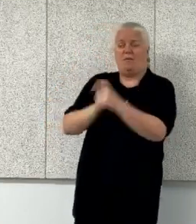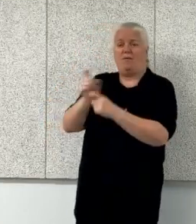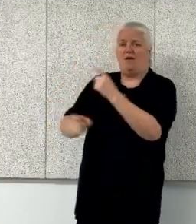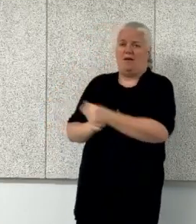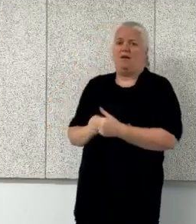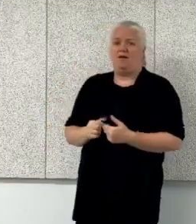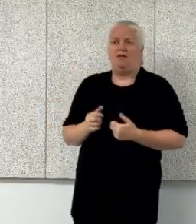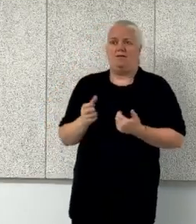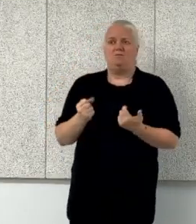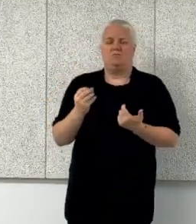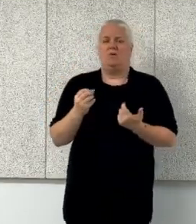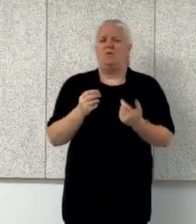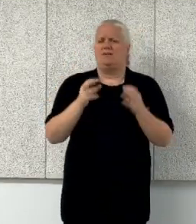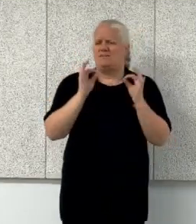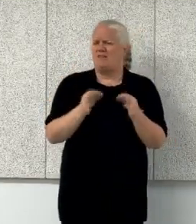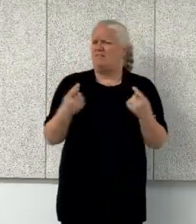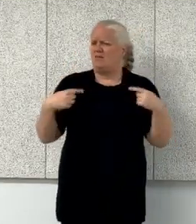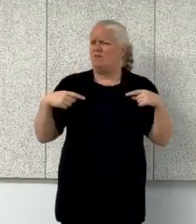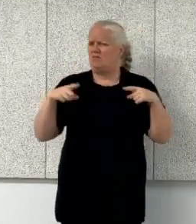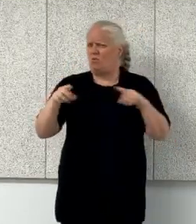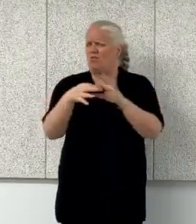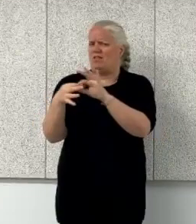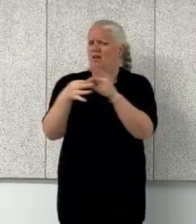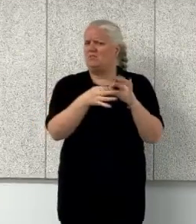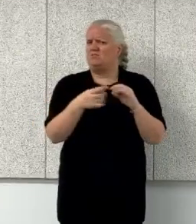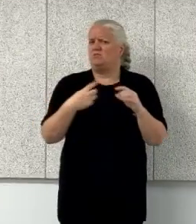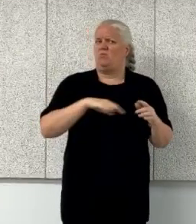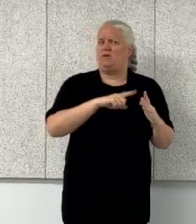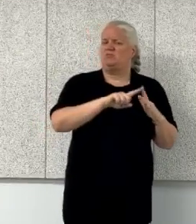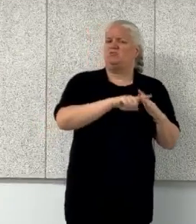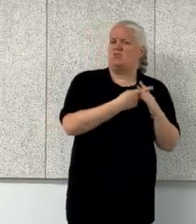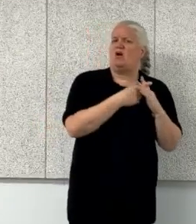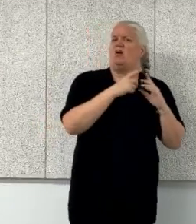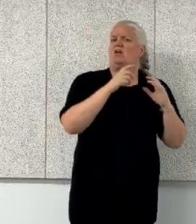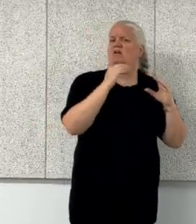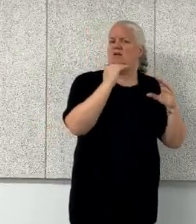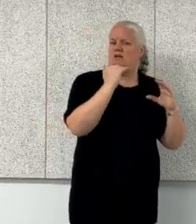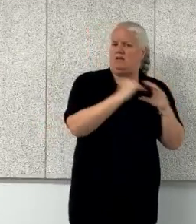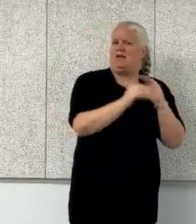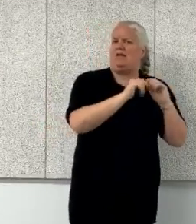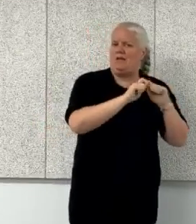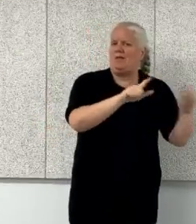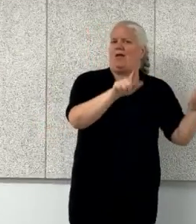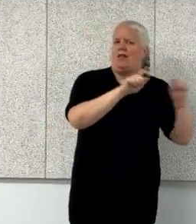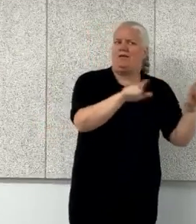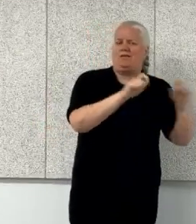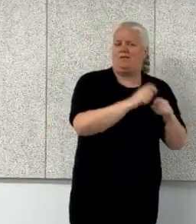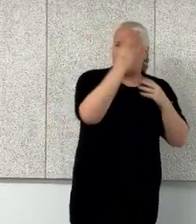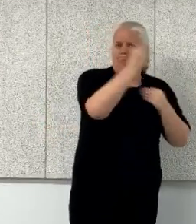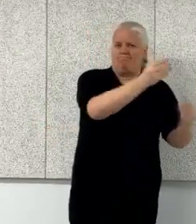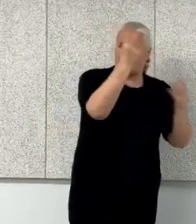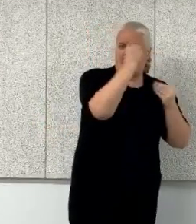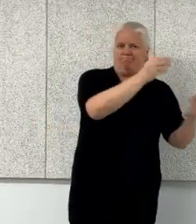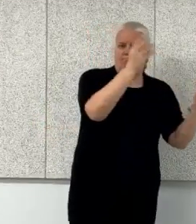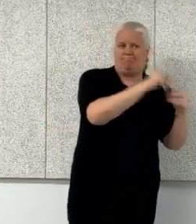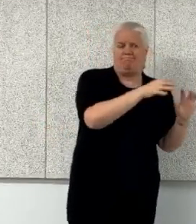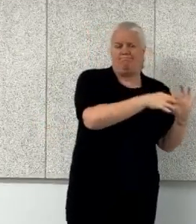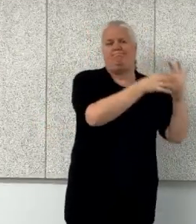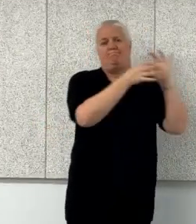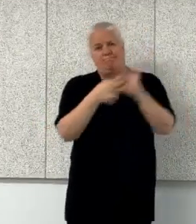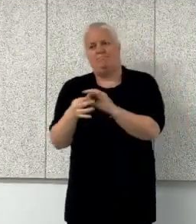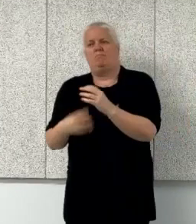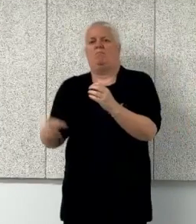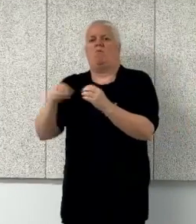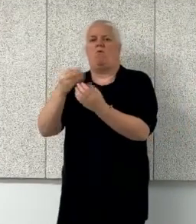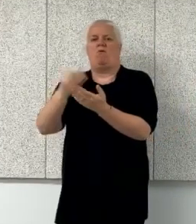I really think there is definitely a correlation between when we started doing that institutional branding, mm-hmm, and, you know, seeing that increase in donations. Because you